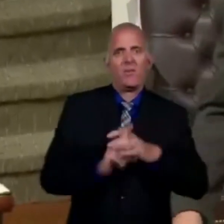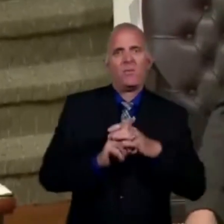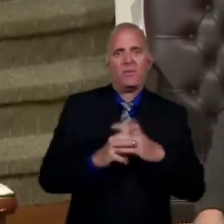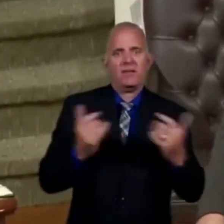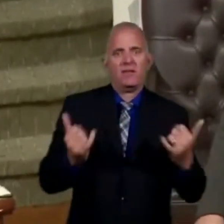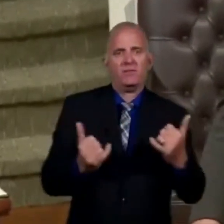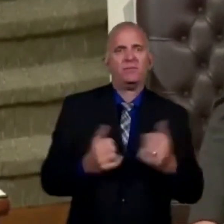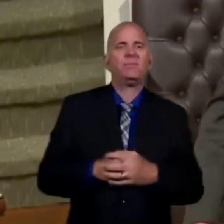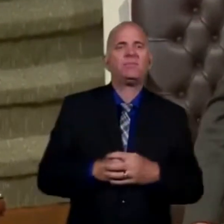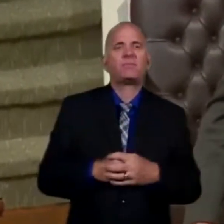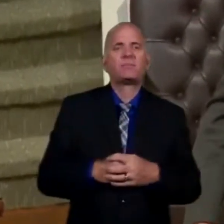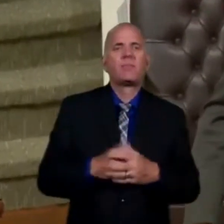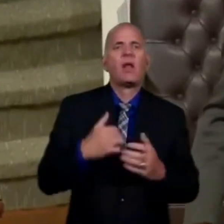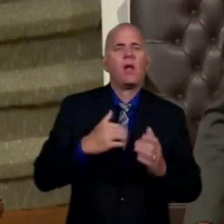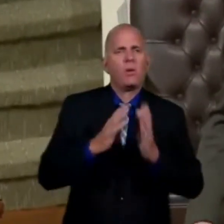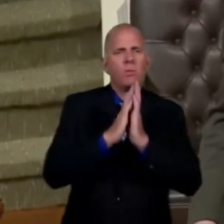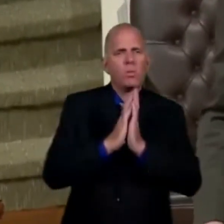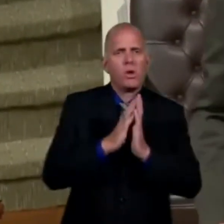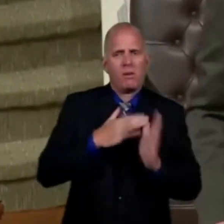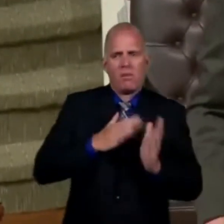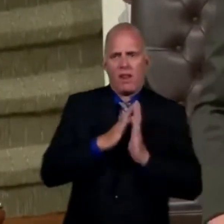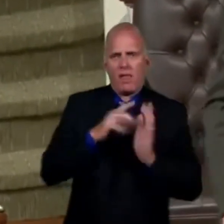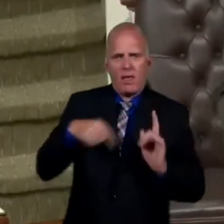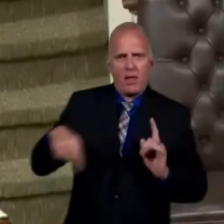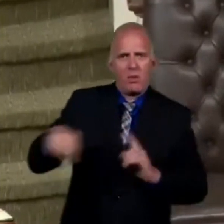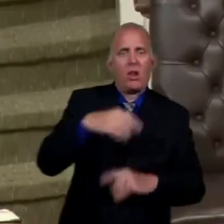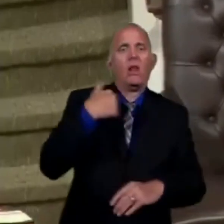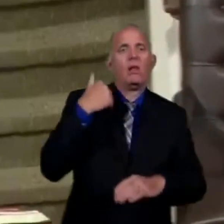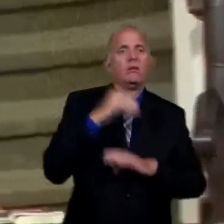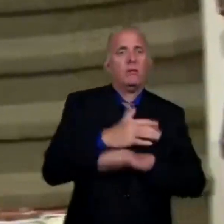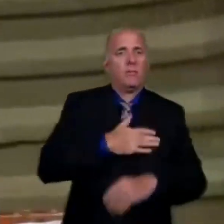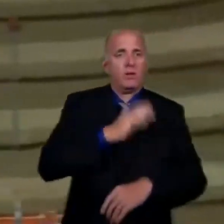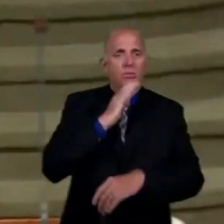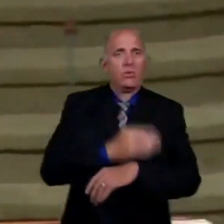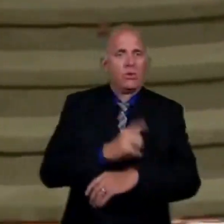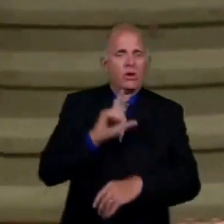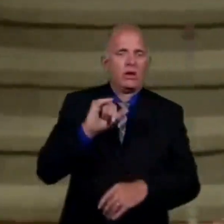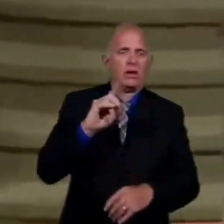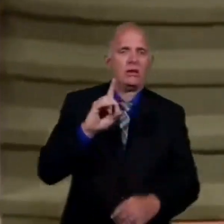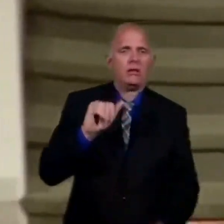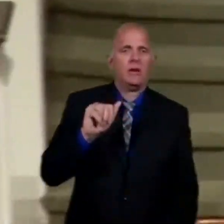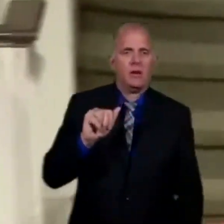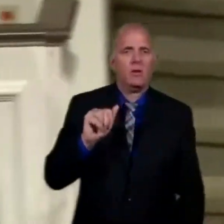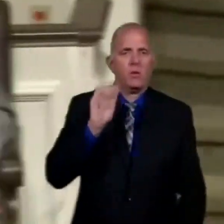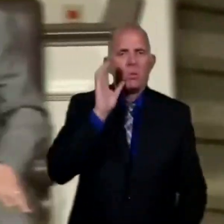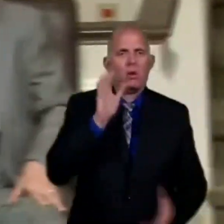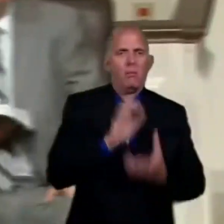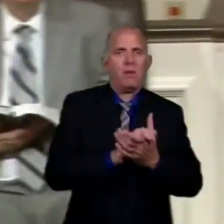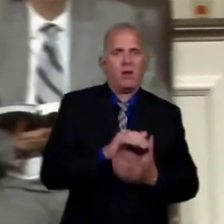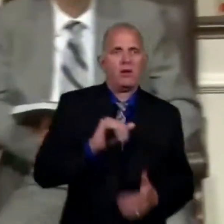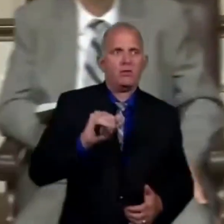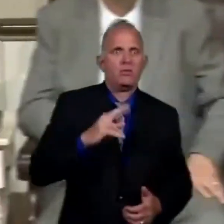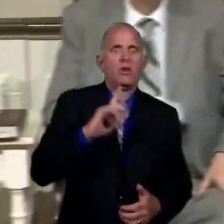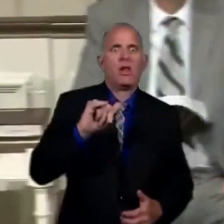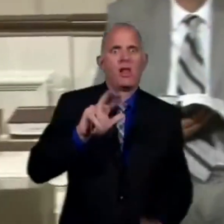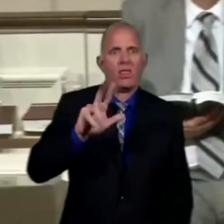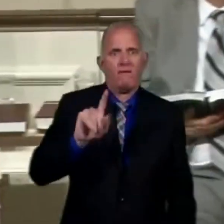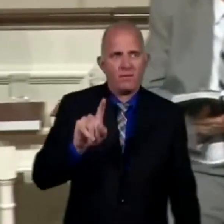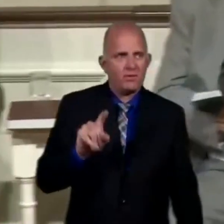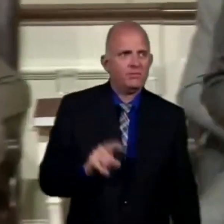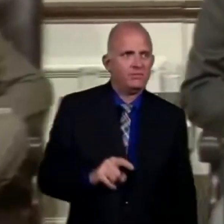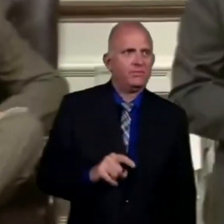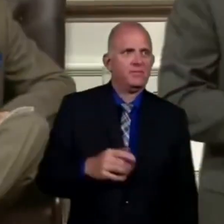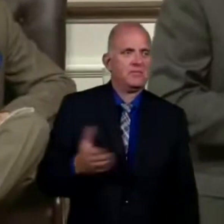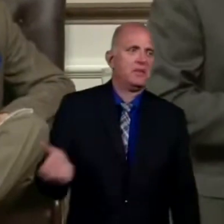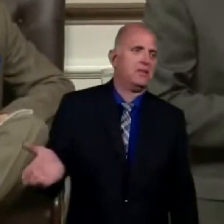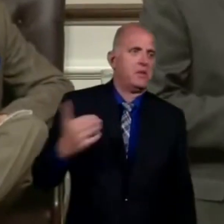I oftentimes pray for my neighbors. Last night, my daughter Lydia is getting married here, and July 31st, and I said, hey, you want to walk around the block with